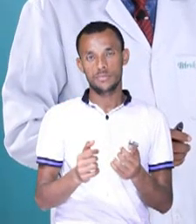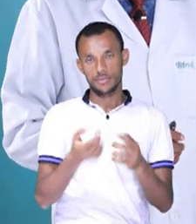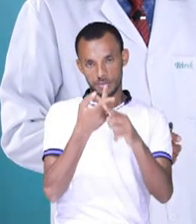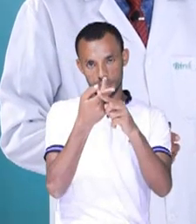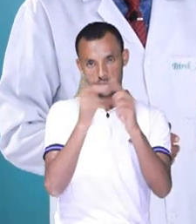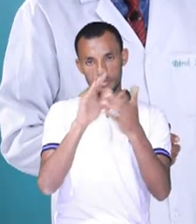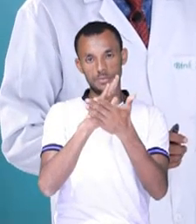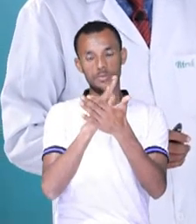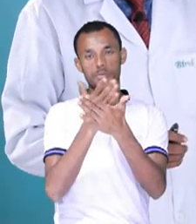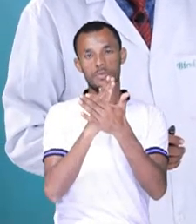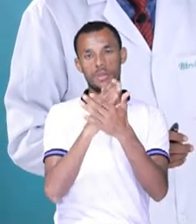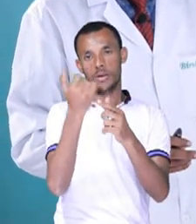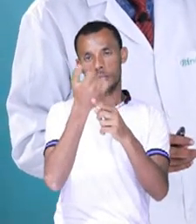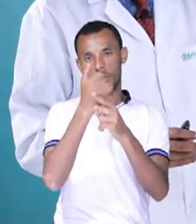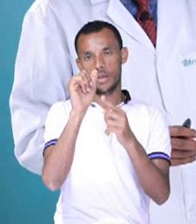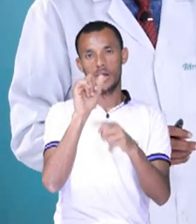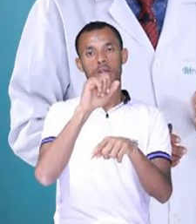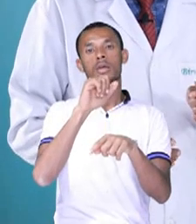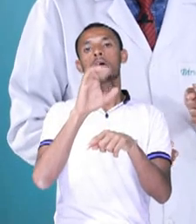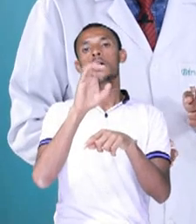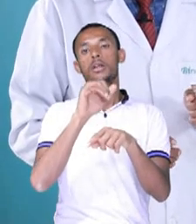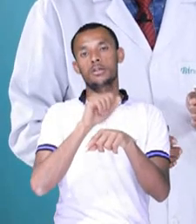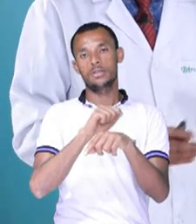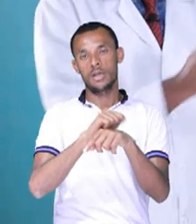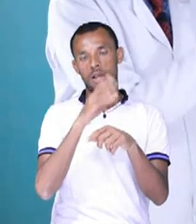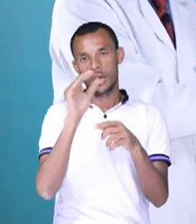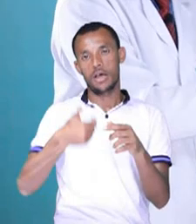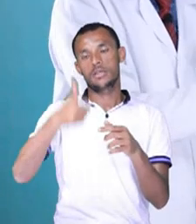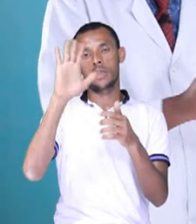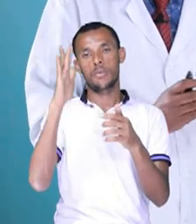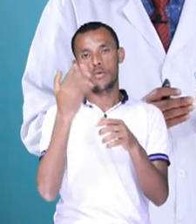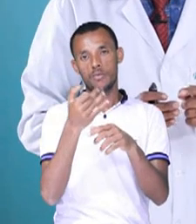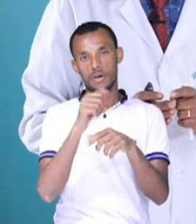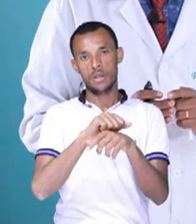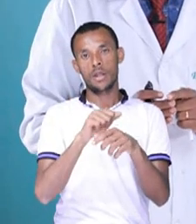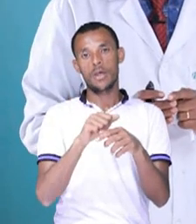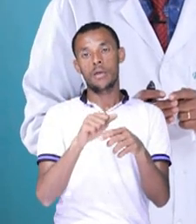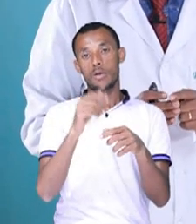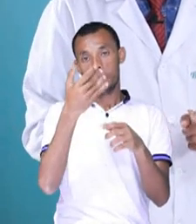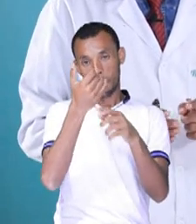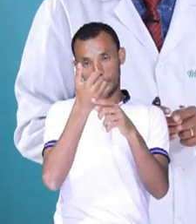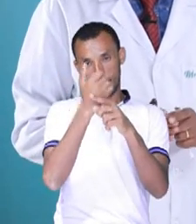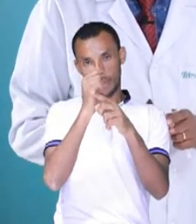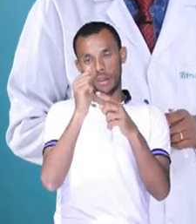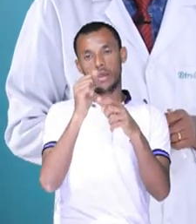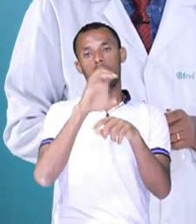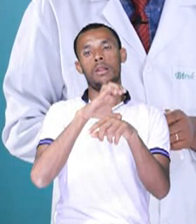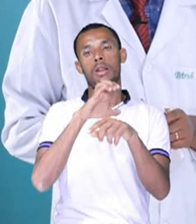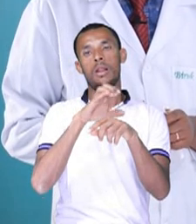The difference between metallic crystal with the other types of crystal, metallic crystals conduct